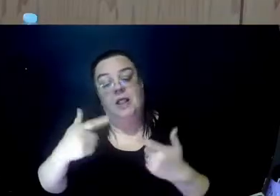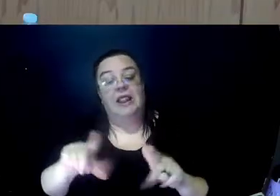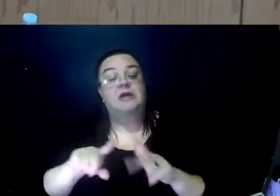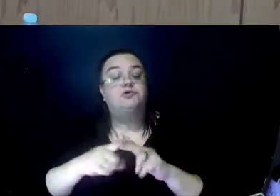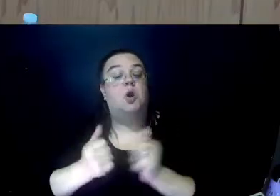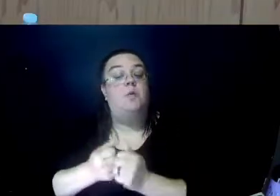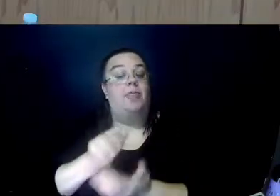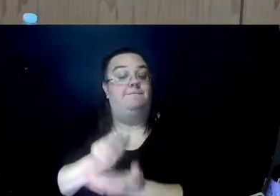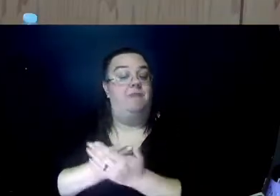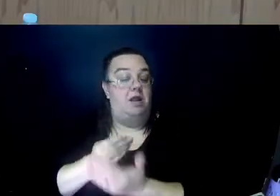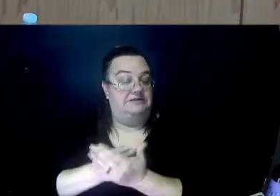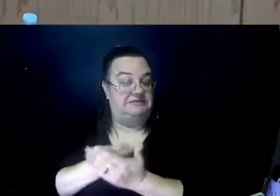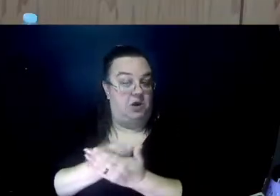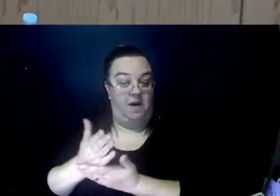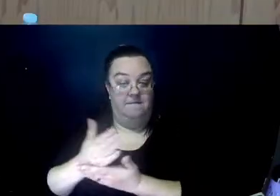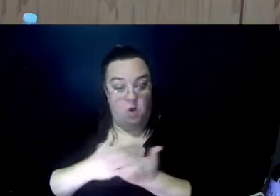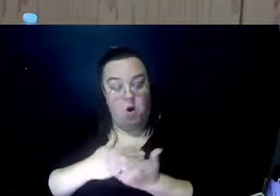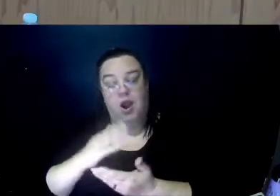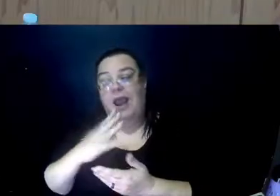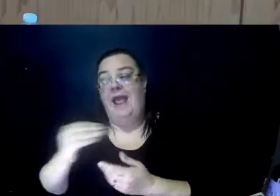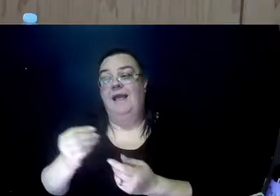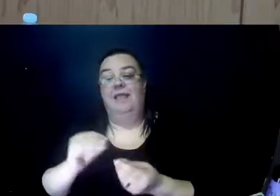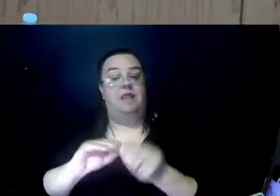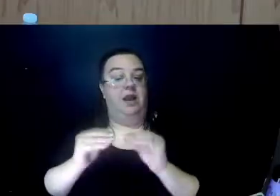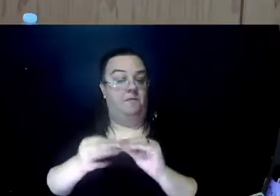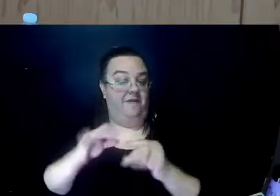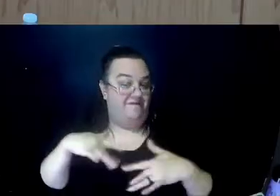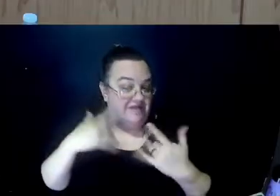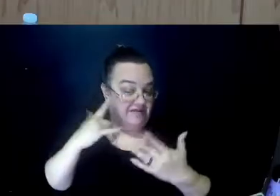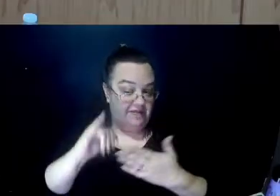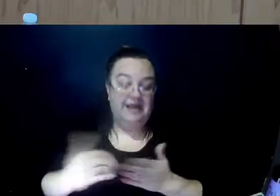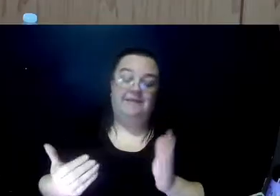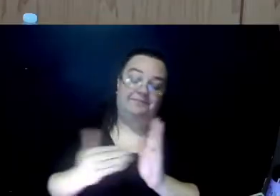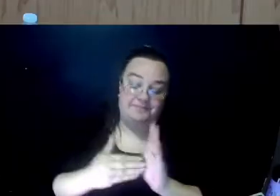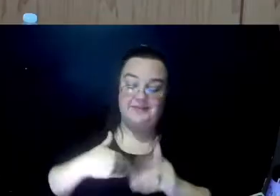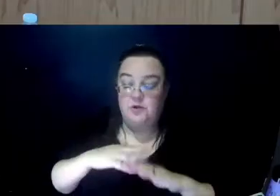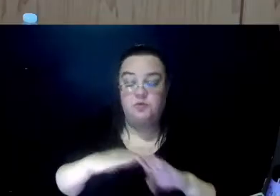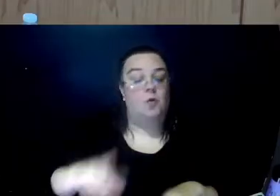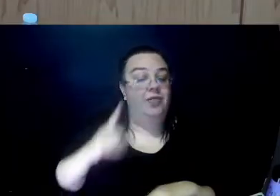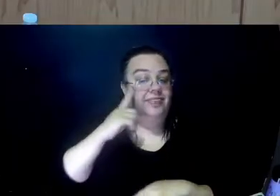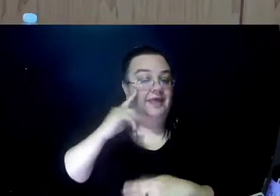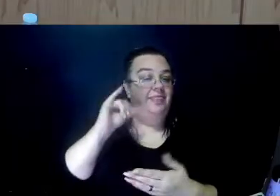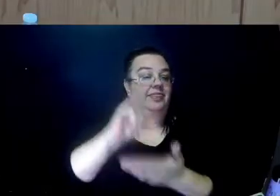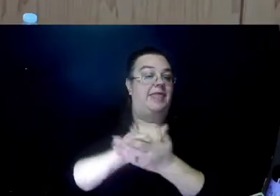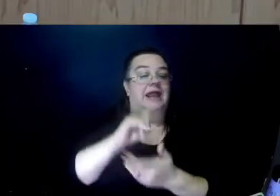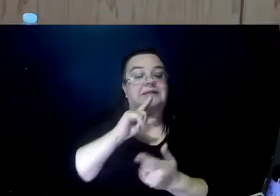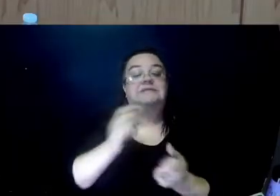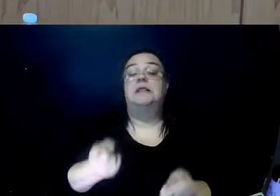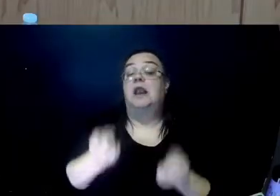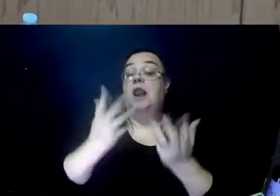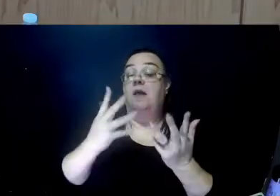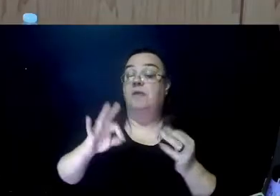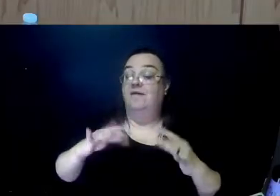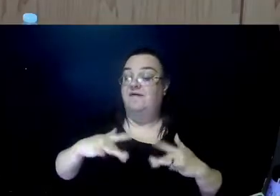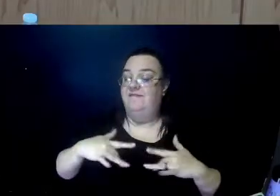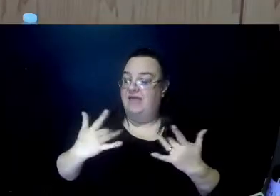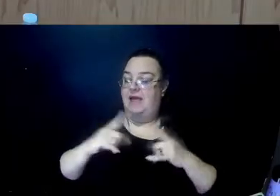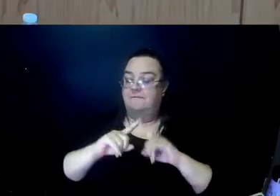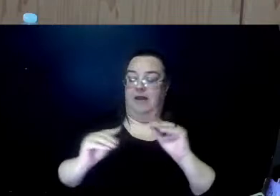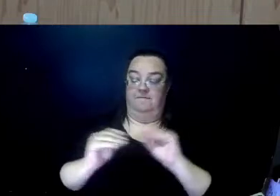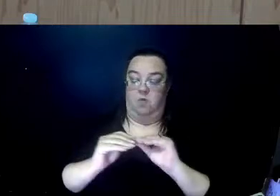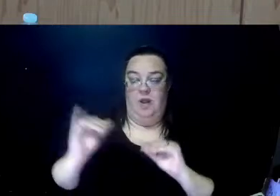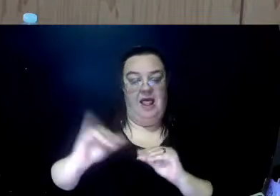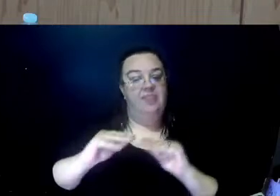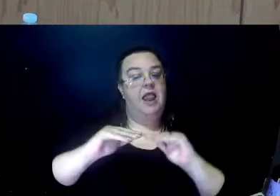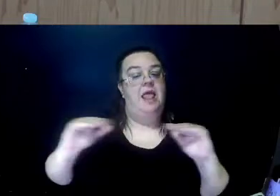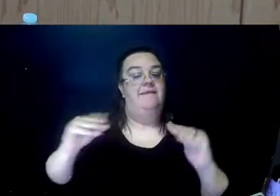monetary aspect and number of events for that. Again, I don't think it's the number of events, is more as the level of